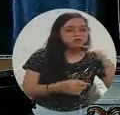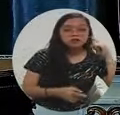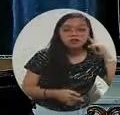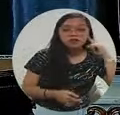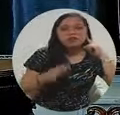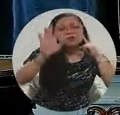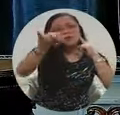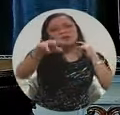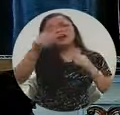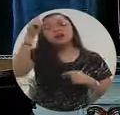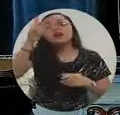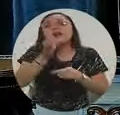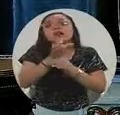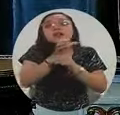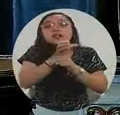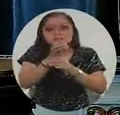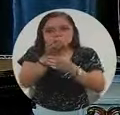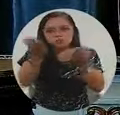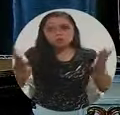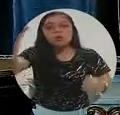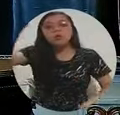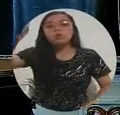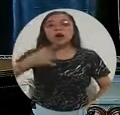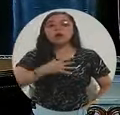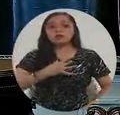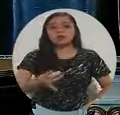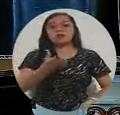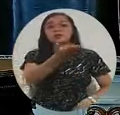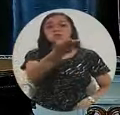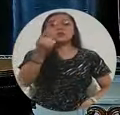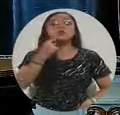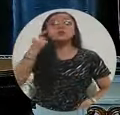God loves you. God cares for you. He wants you to be happy.